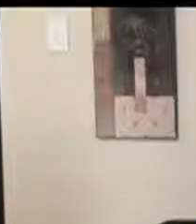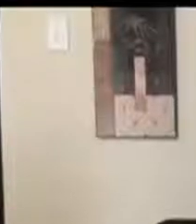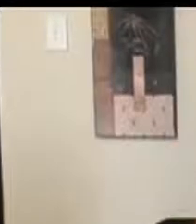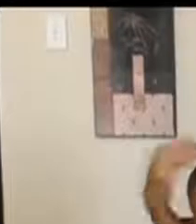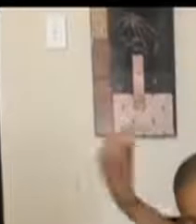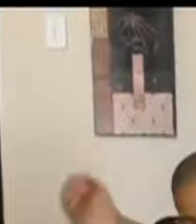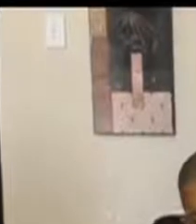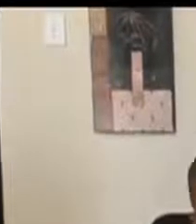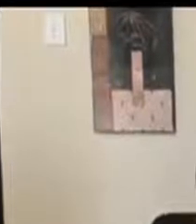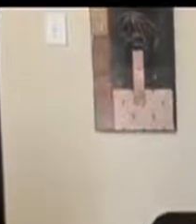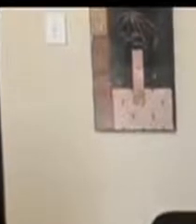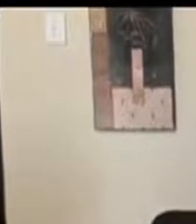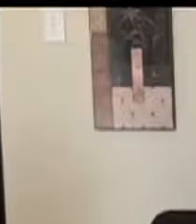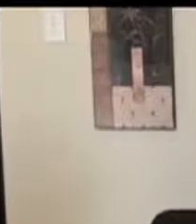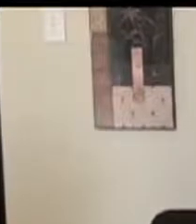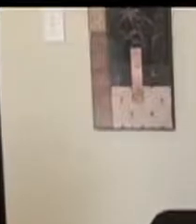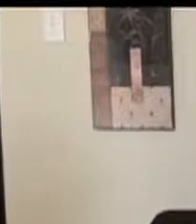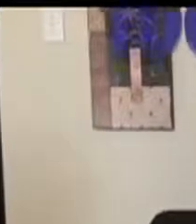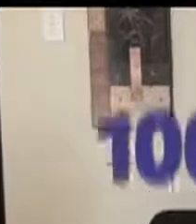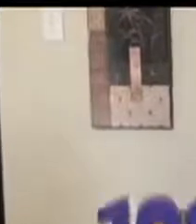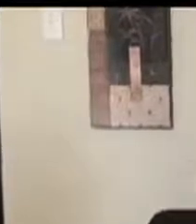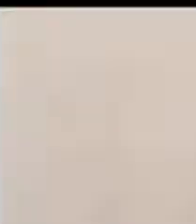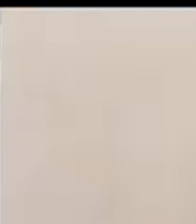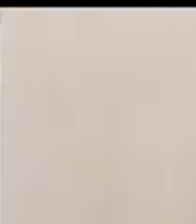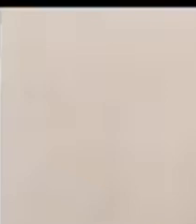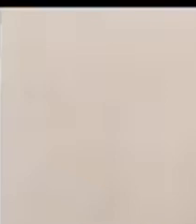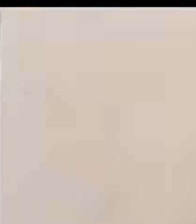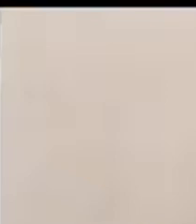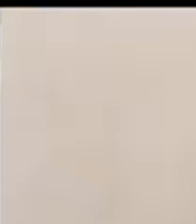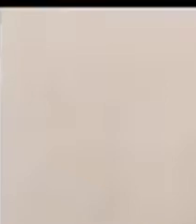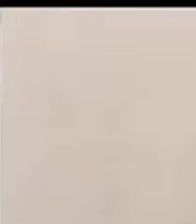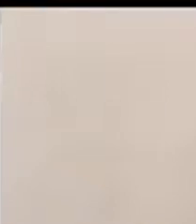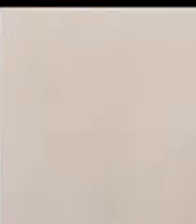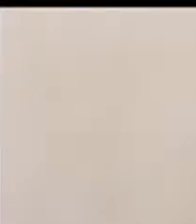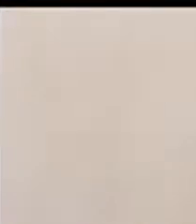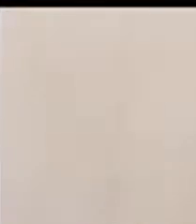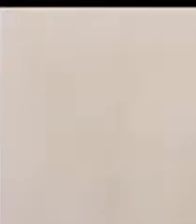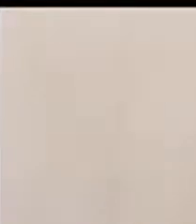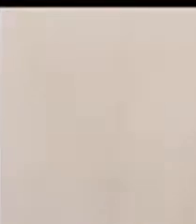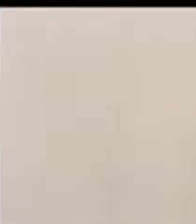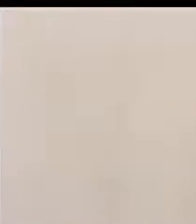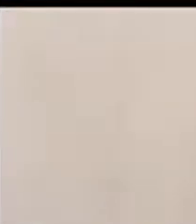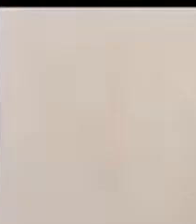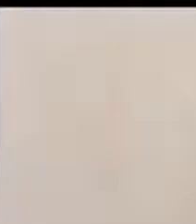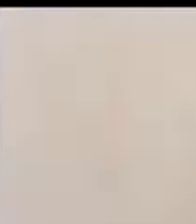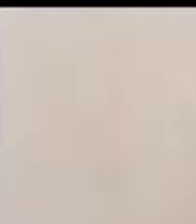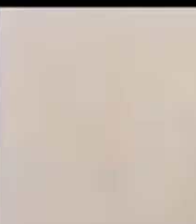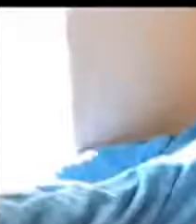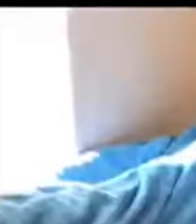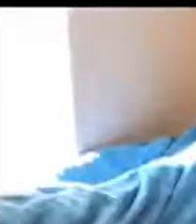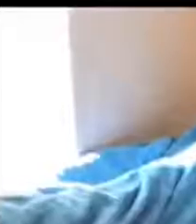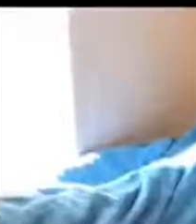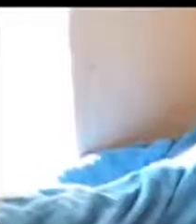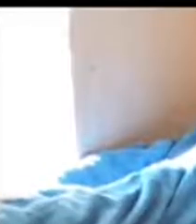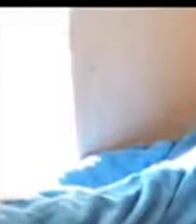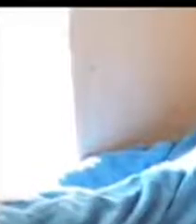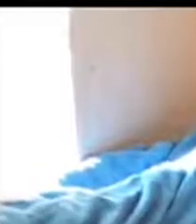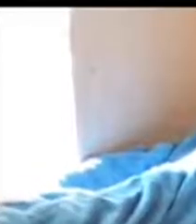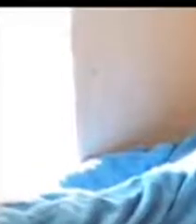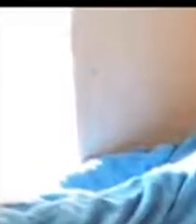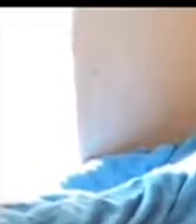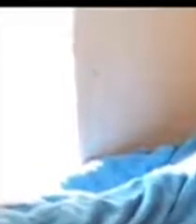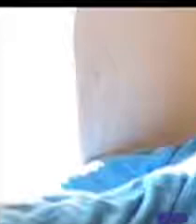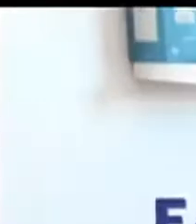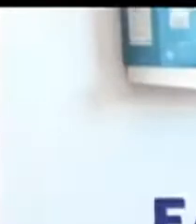quality supplementary lessons that are 100% Namibian, compliments of NMH's MyZone. Lessons